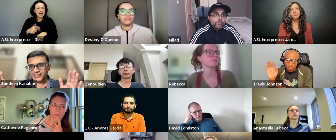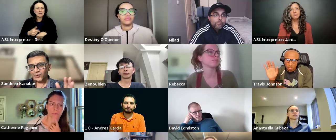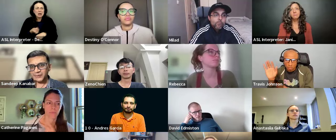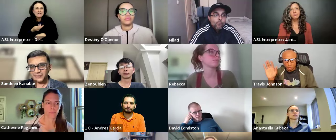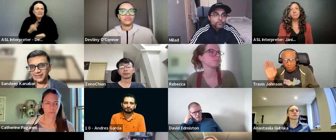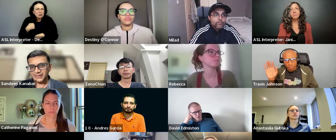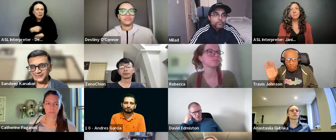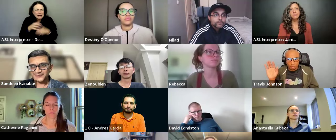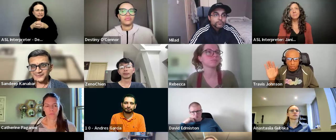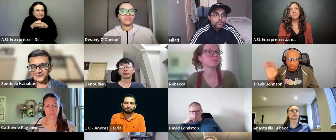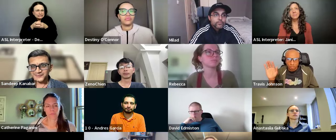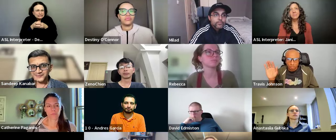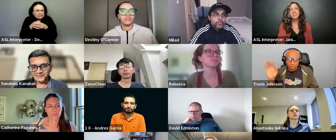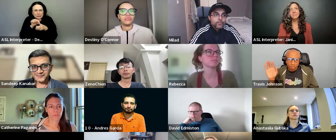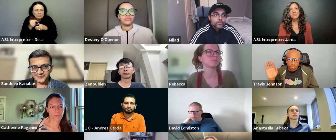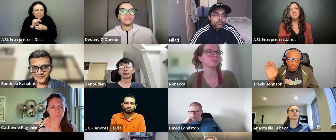we have many more people.